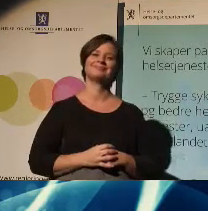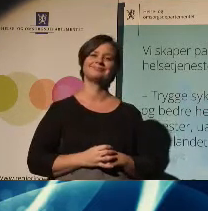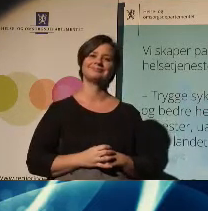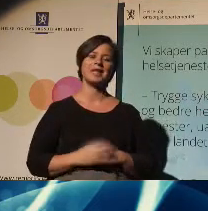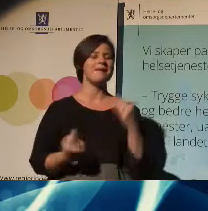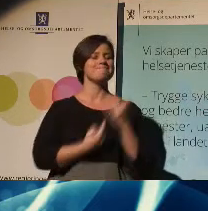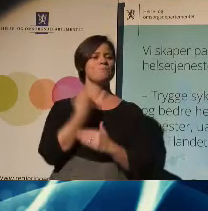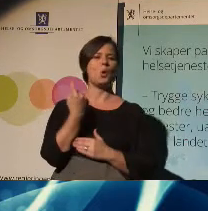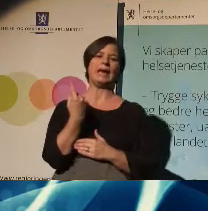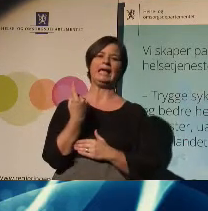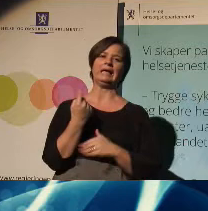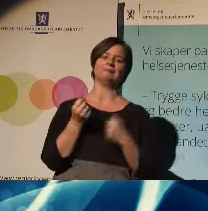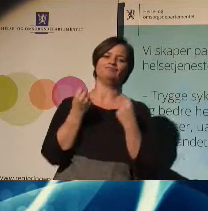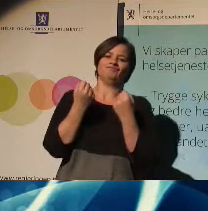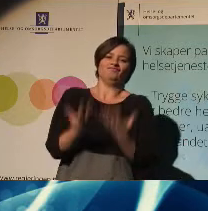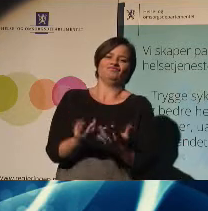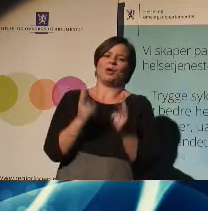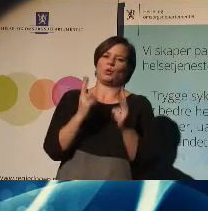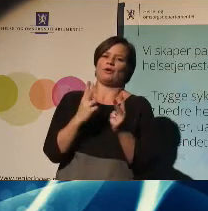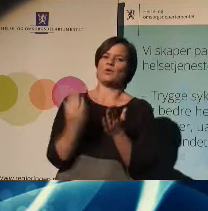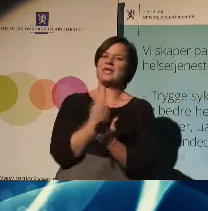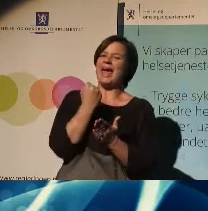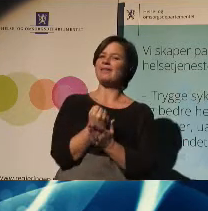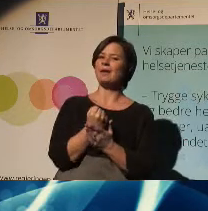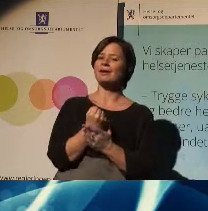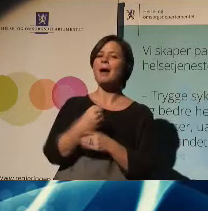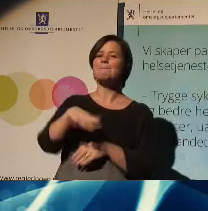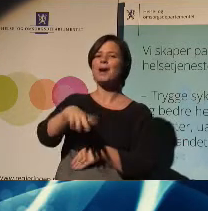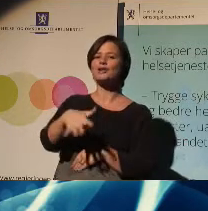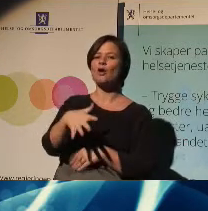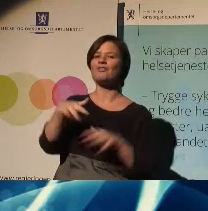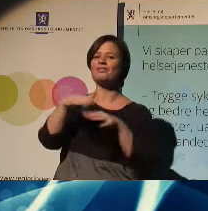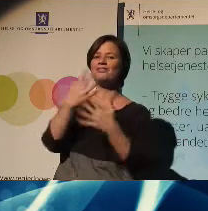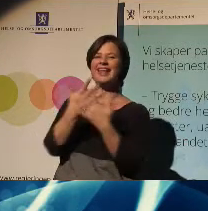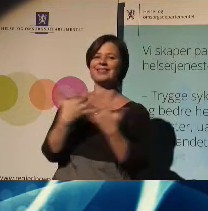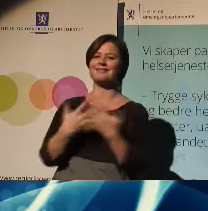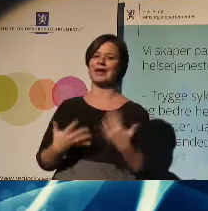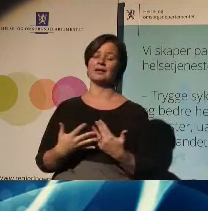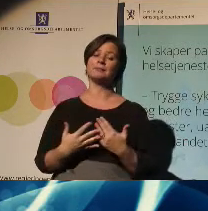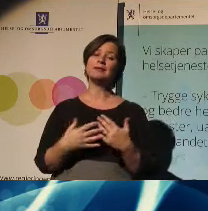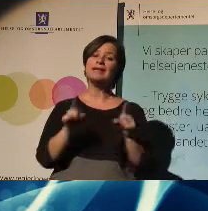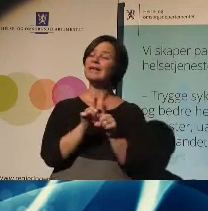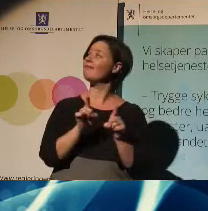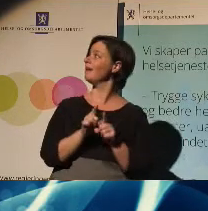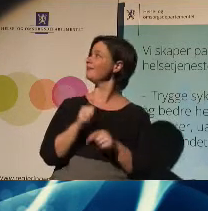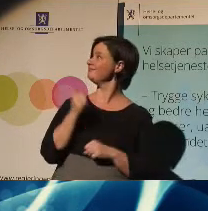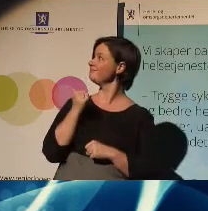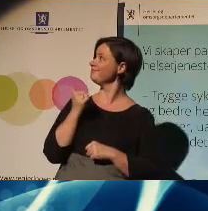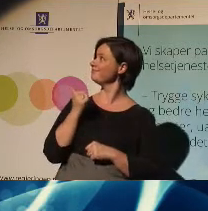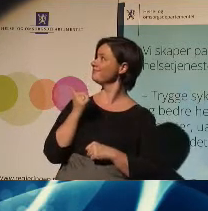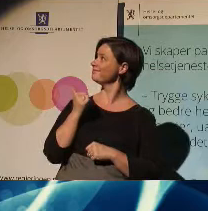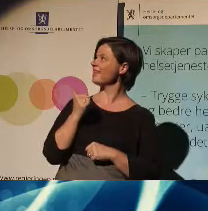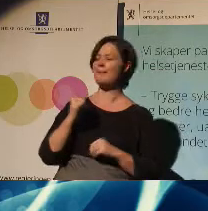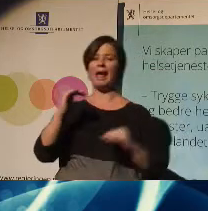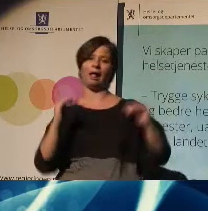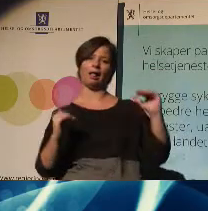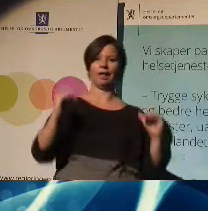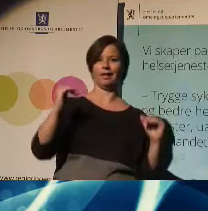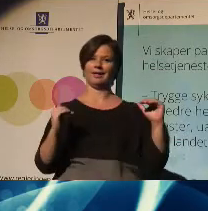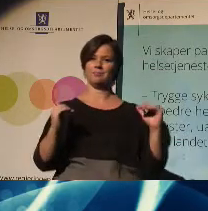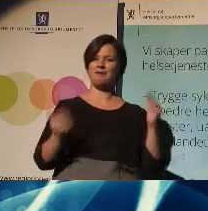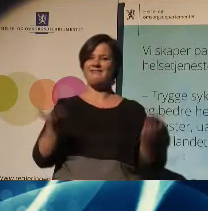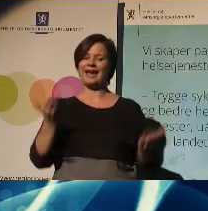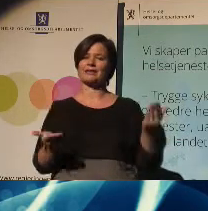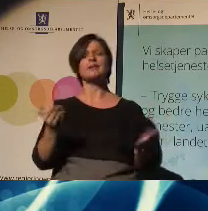Maybe they deserve a Parkinson net as well. But as you can see, the problem is still there, but with a little counterweight, you can. But that's the essence